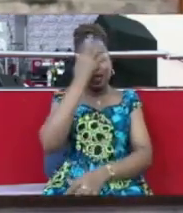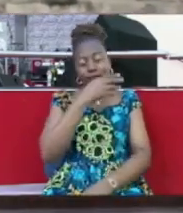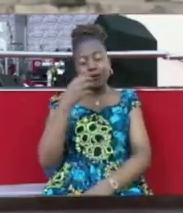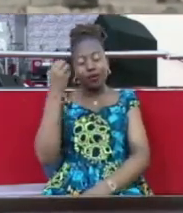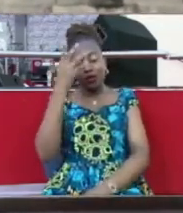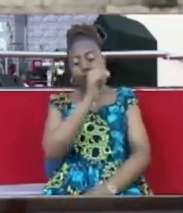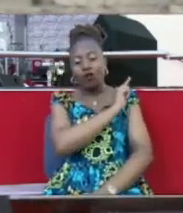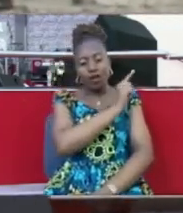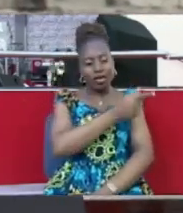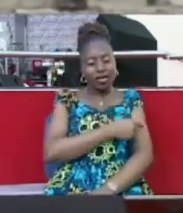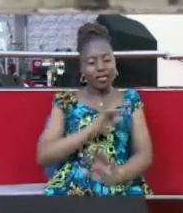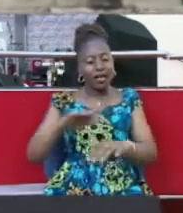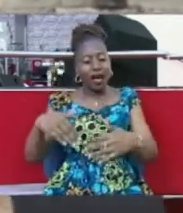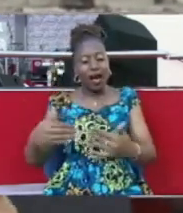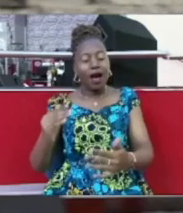Grace.